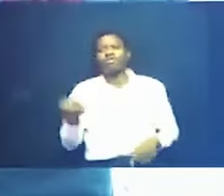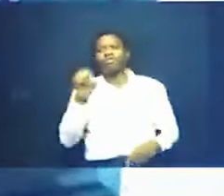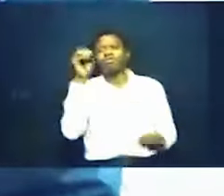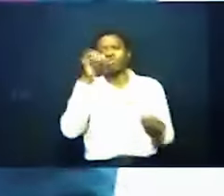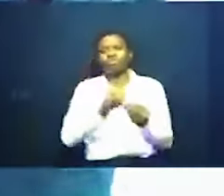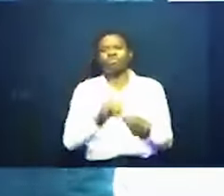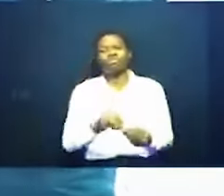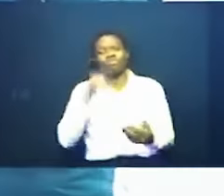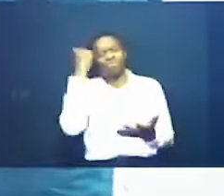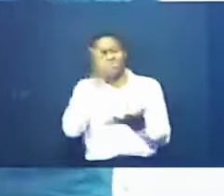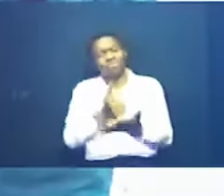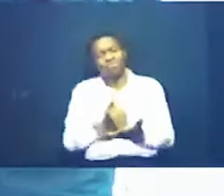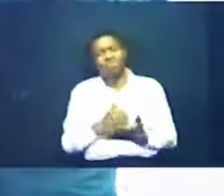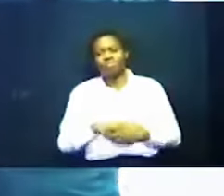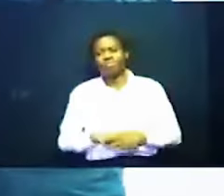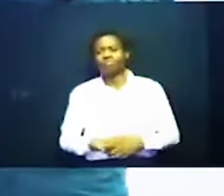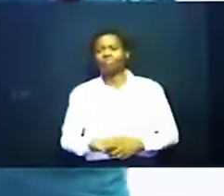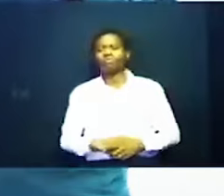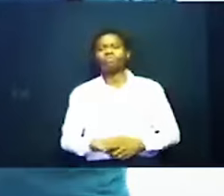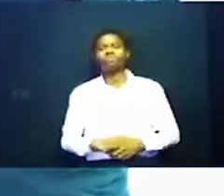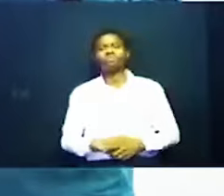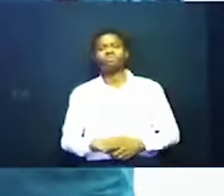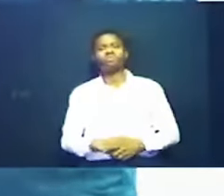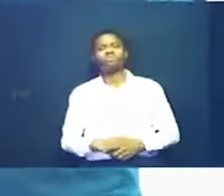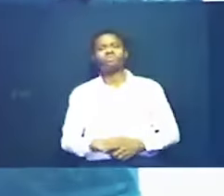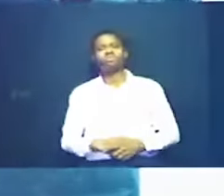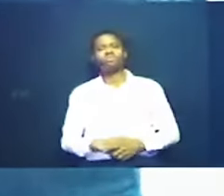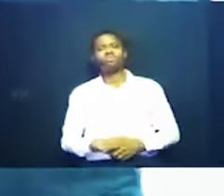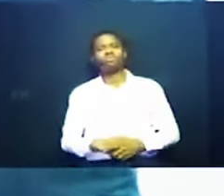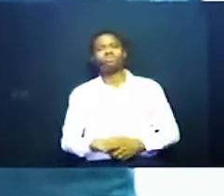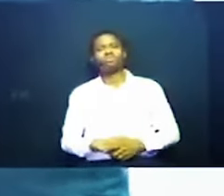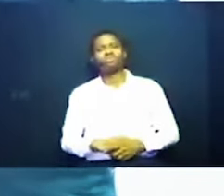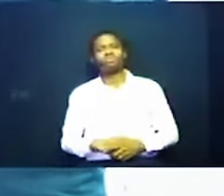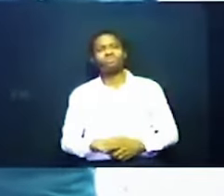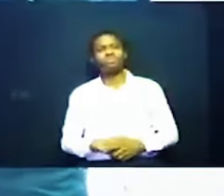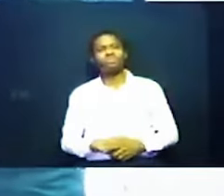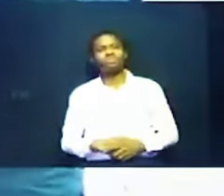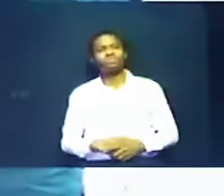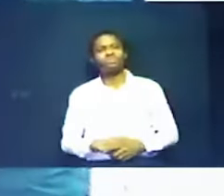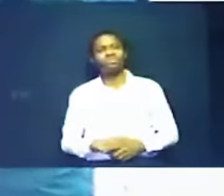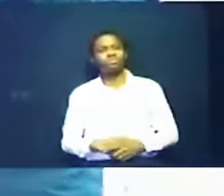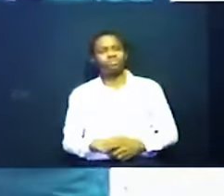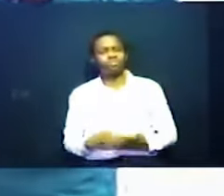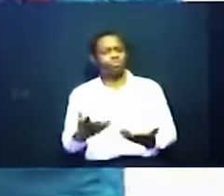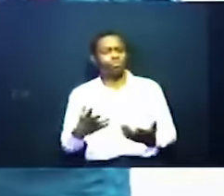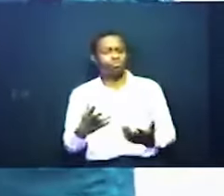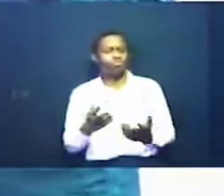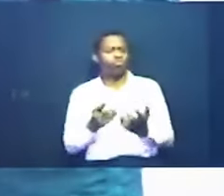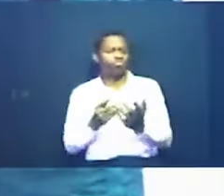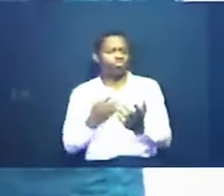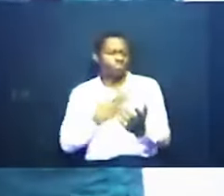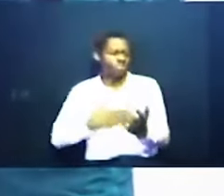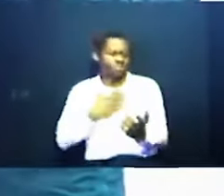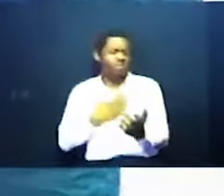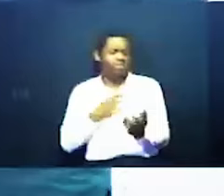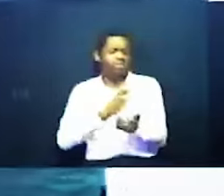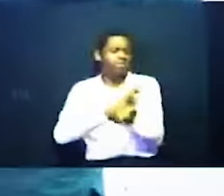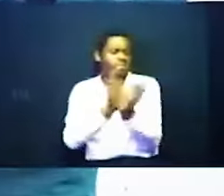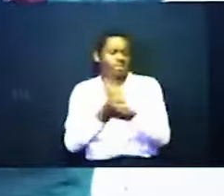forevermore. Now, So let's repent from